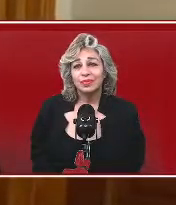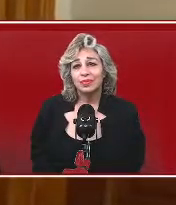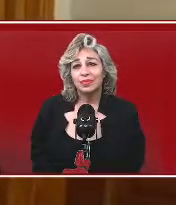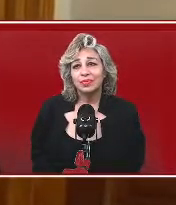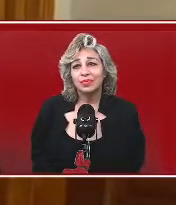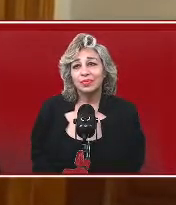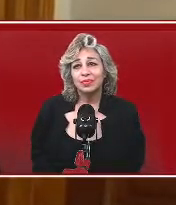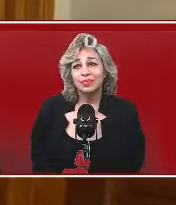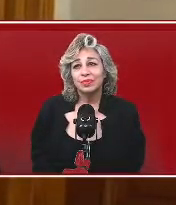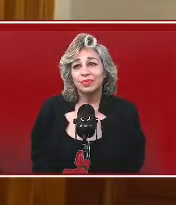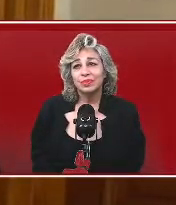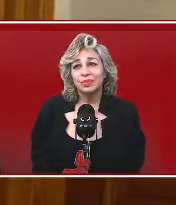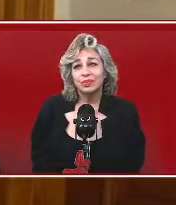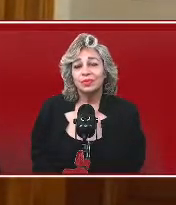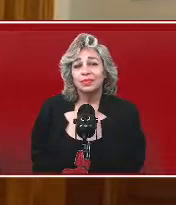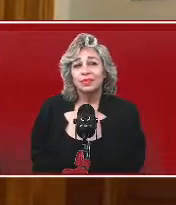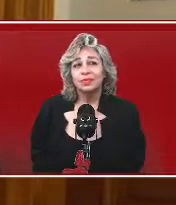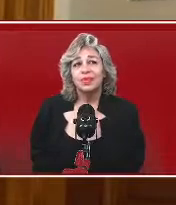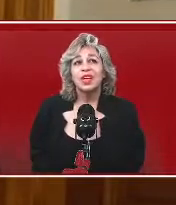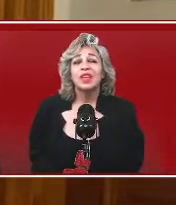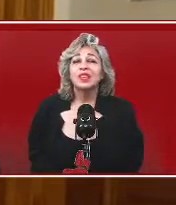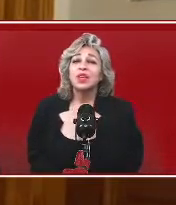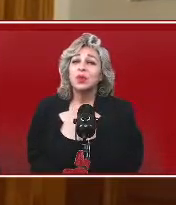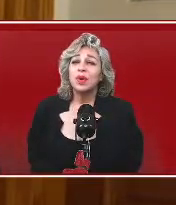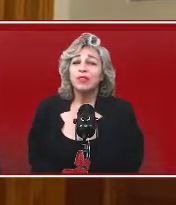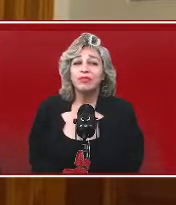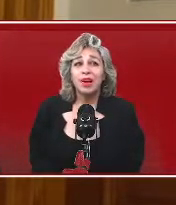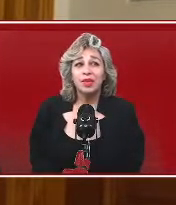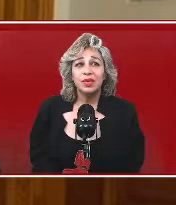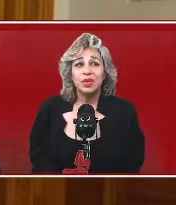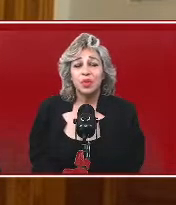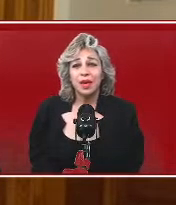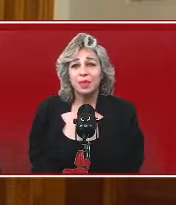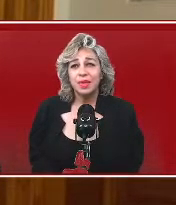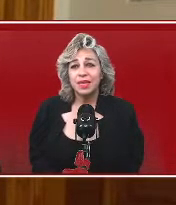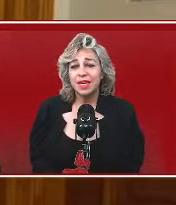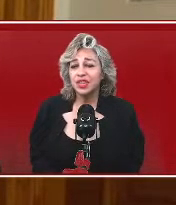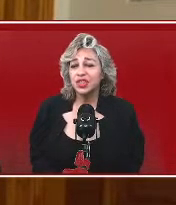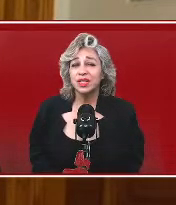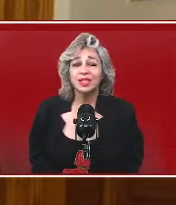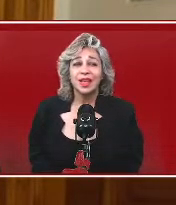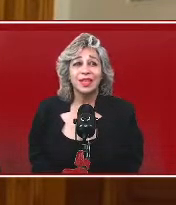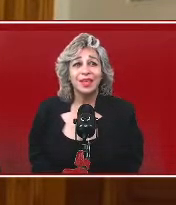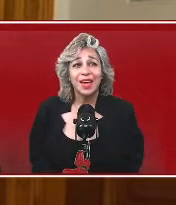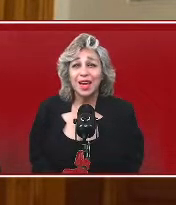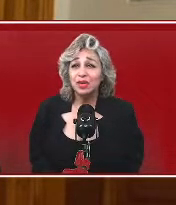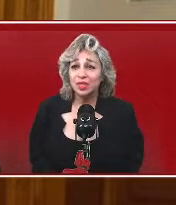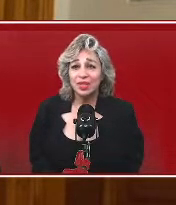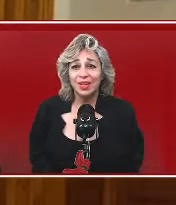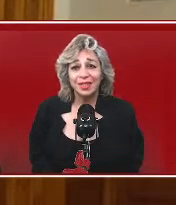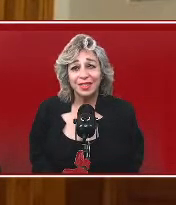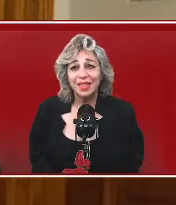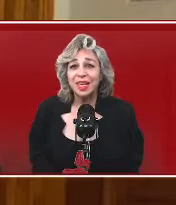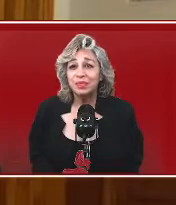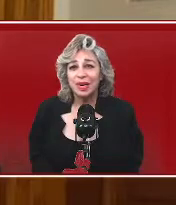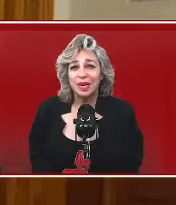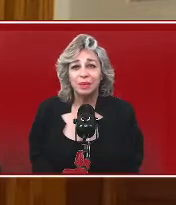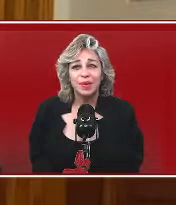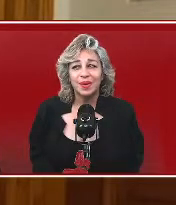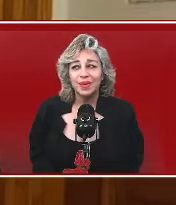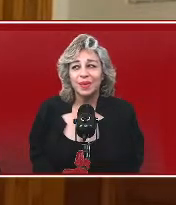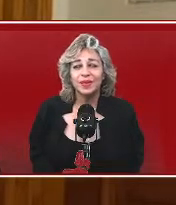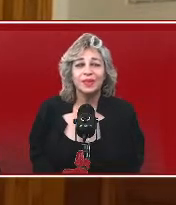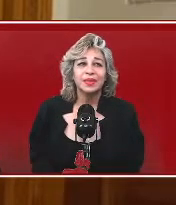recomendaciones a la vez, los consejos a la vez, that we follow the recommendations and the counsel at the same